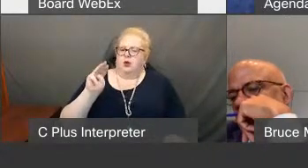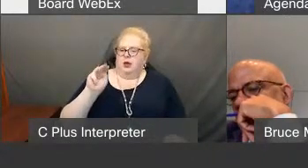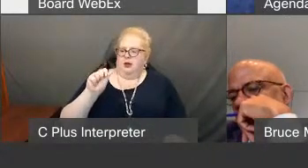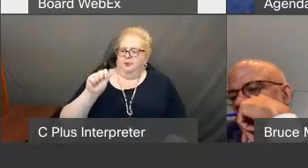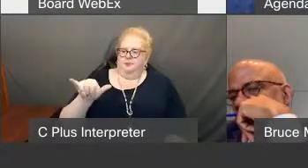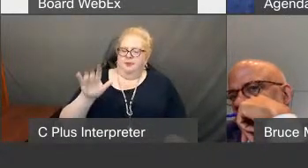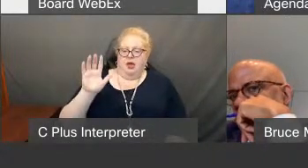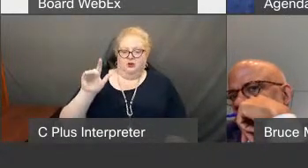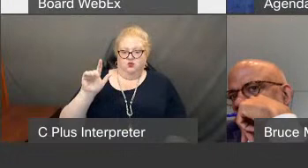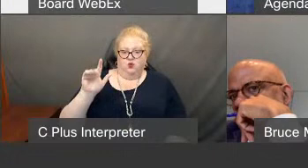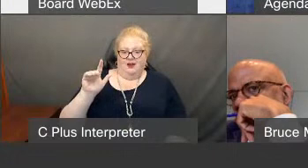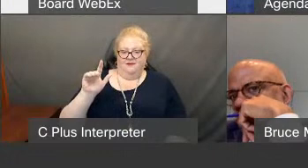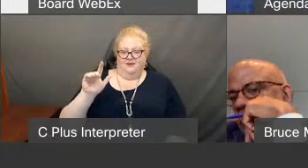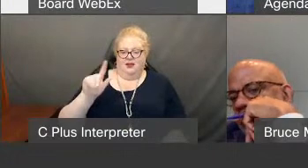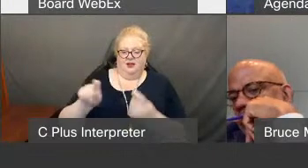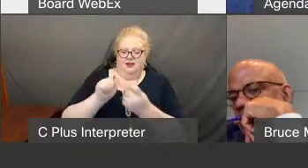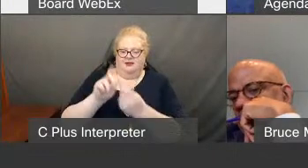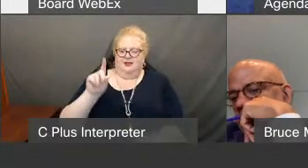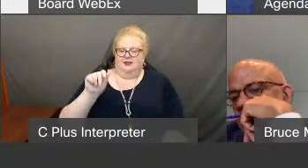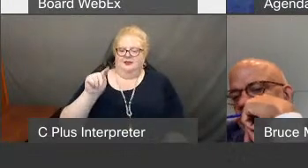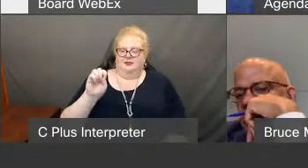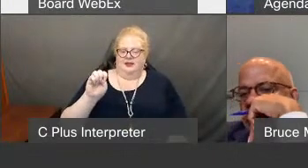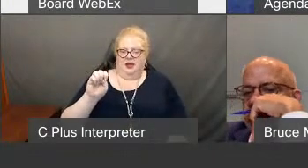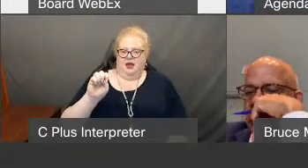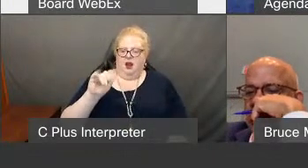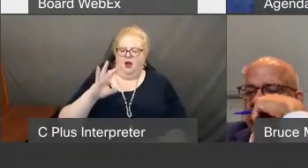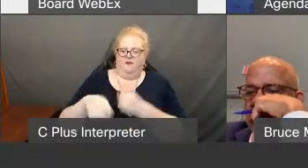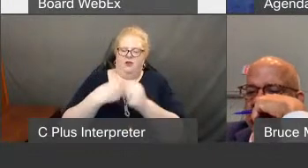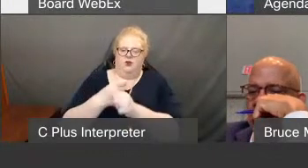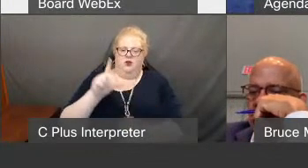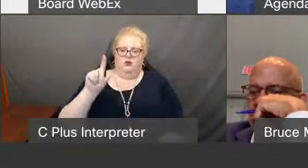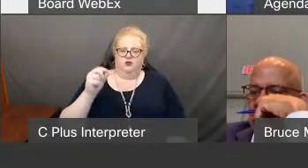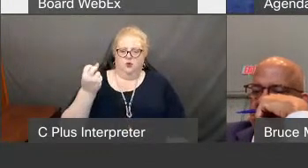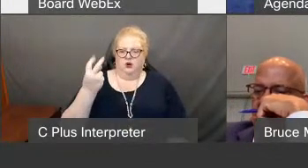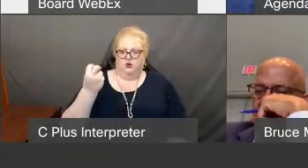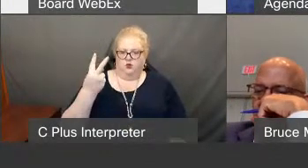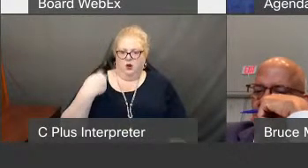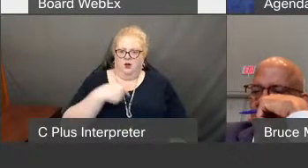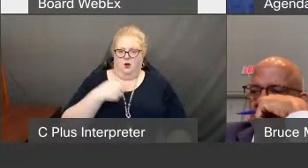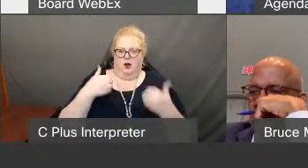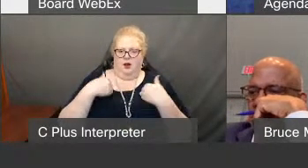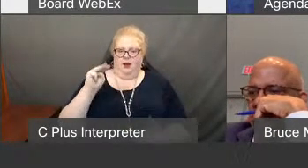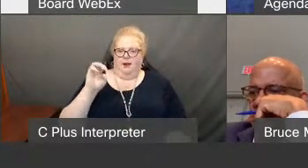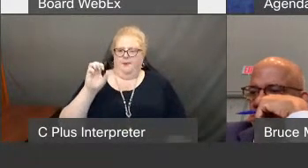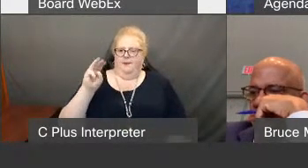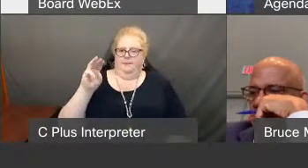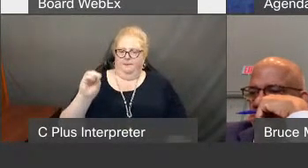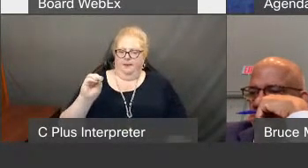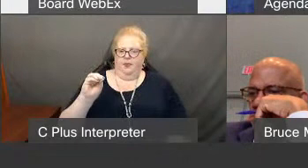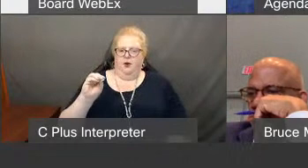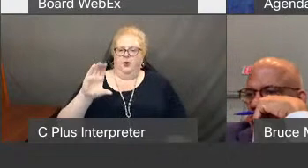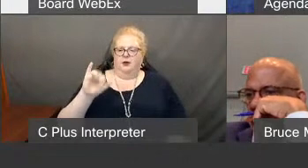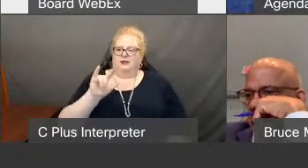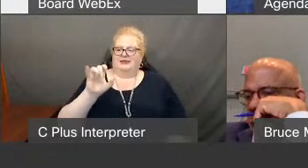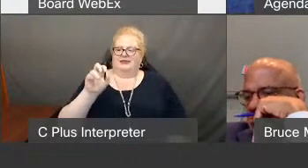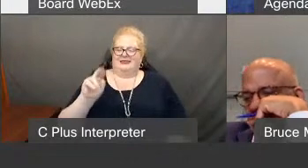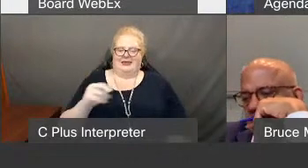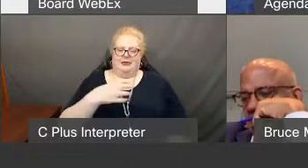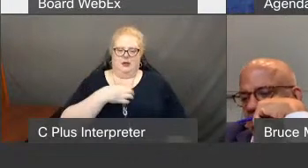the exact date, 2012, we had a memo from you about a citizen complaint with respect to take-home